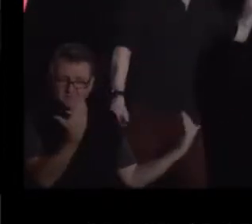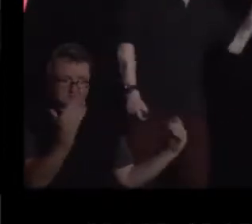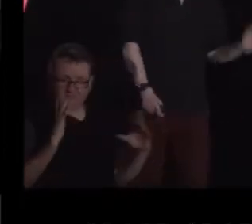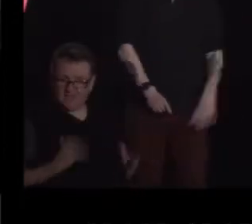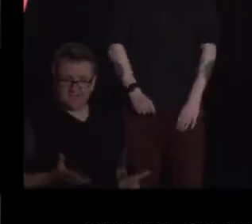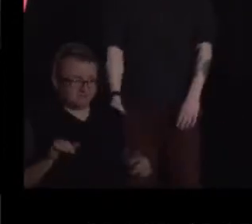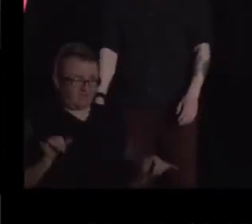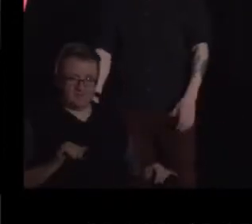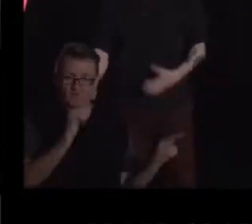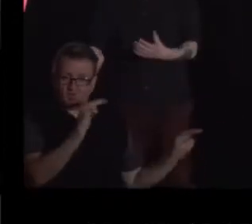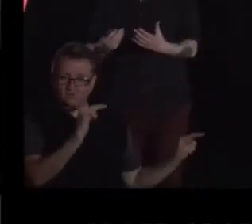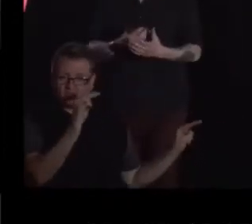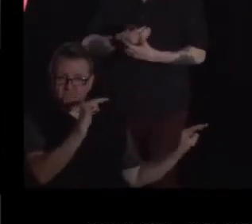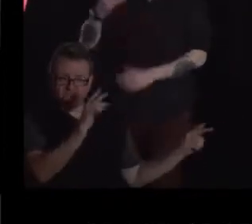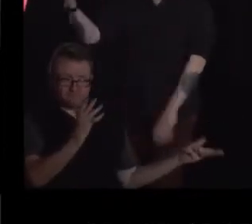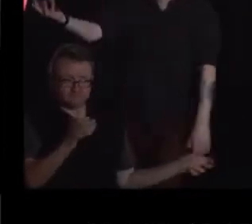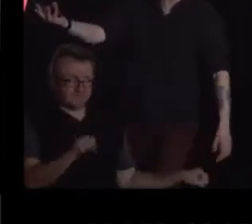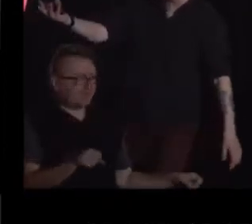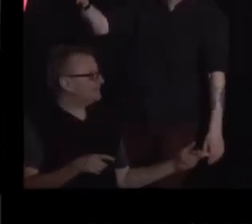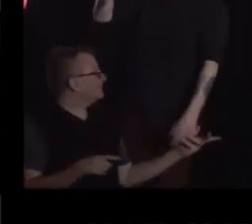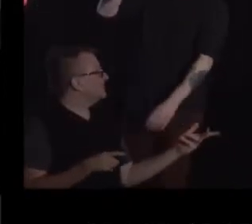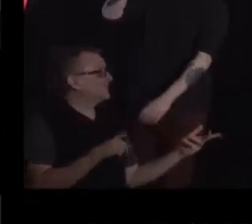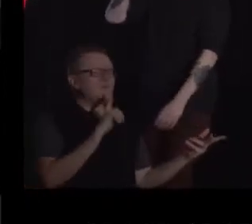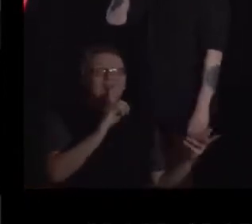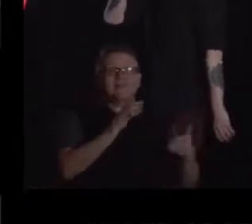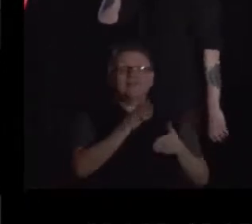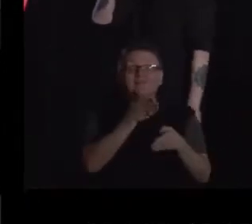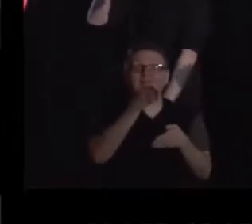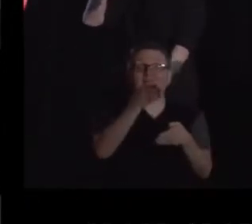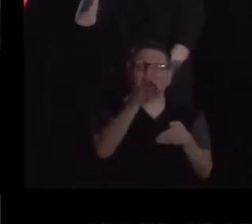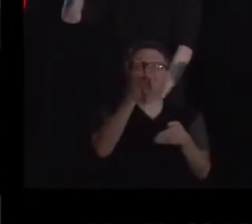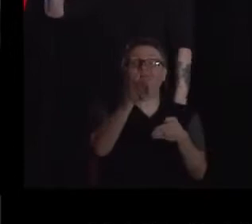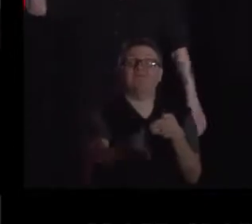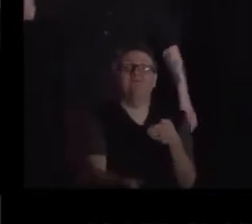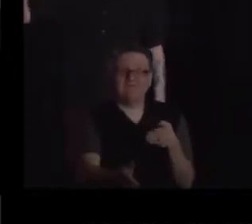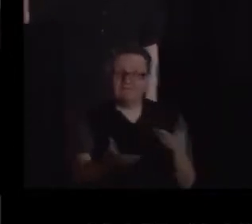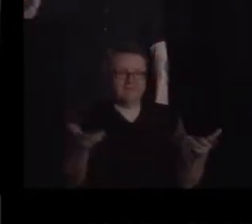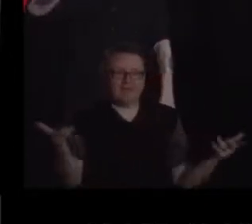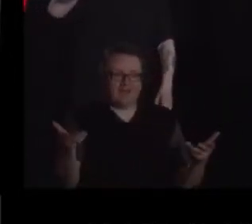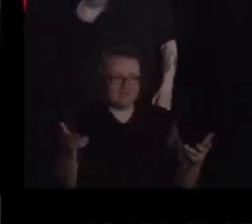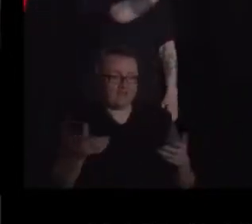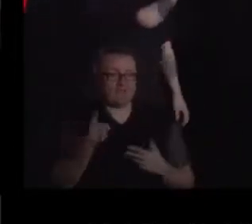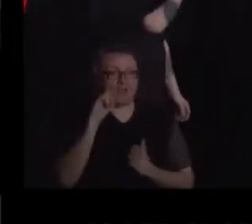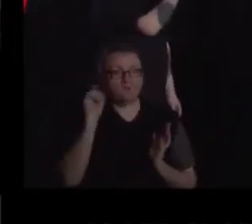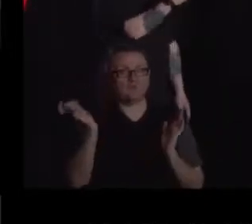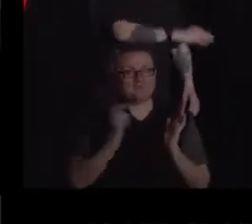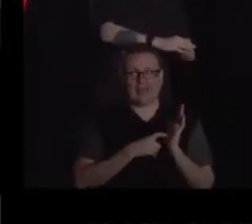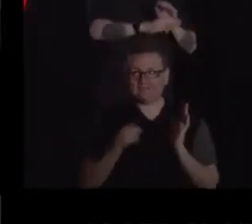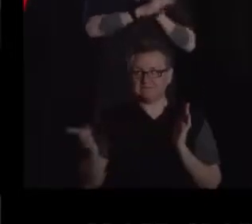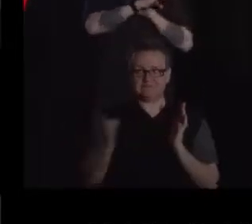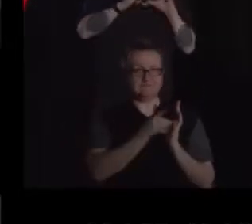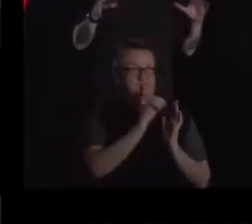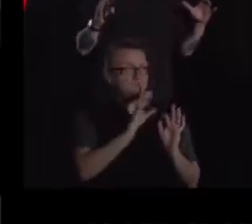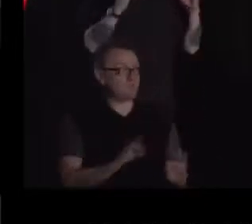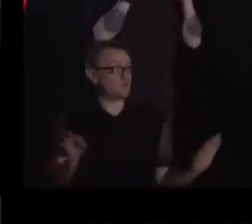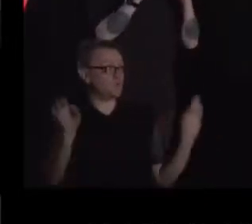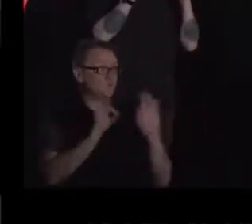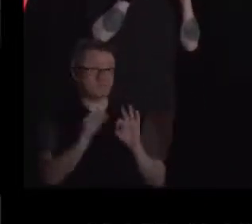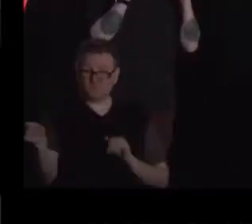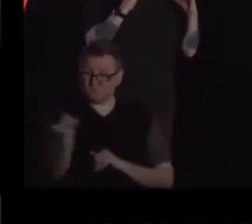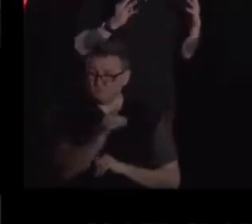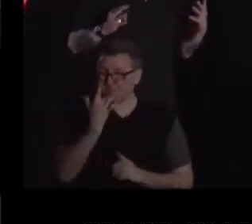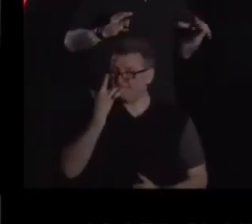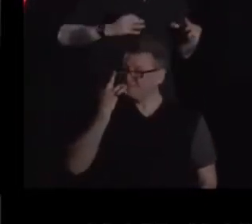But the point is the caveat of I realise we are so friggin'